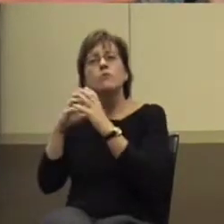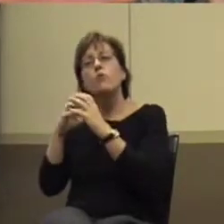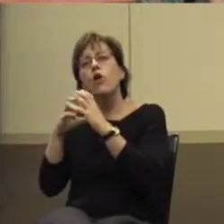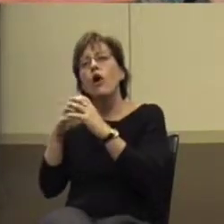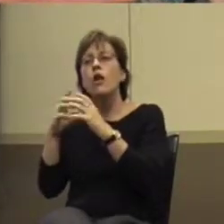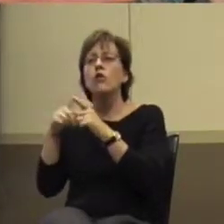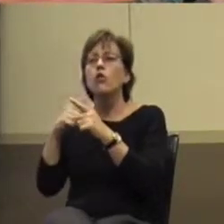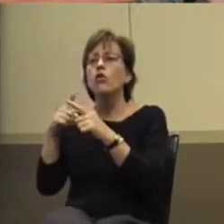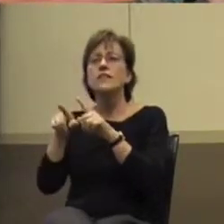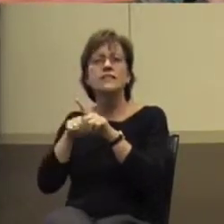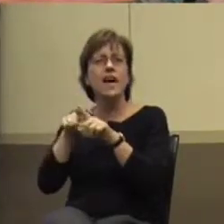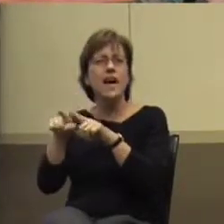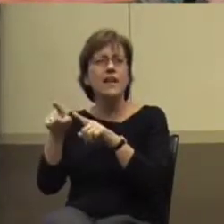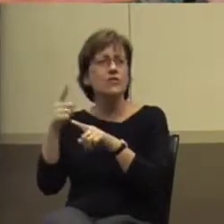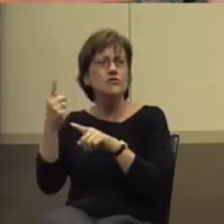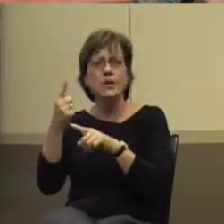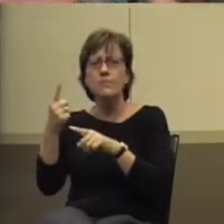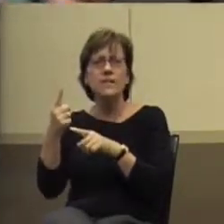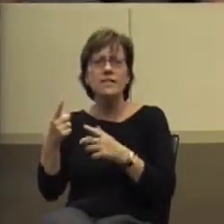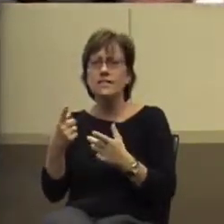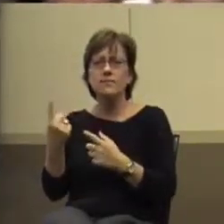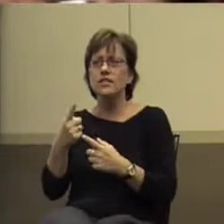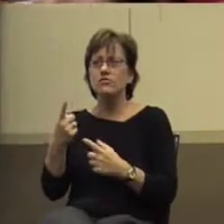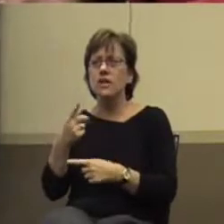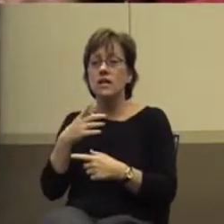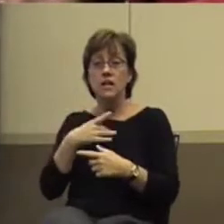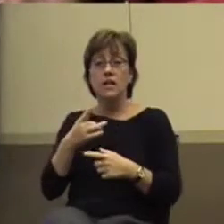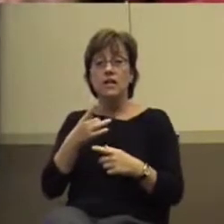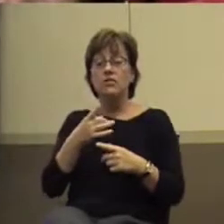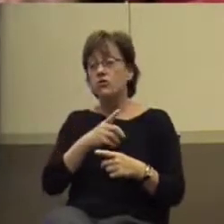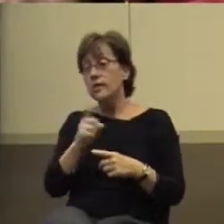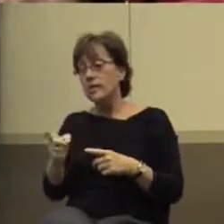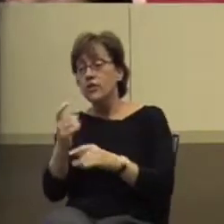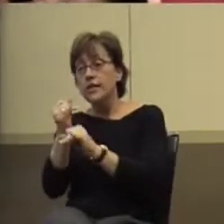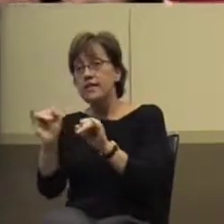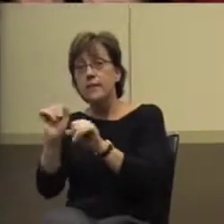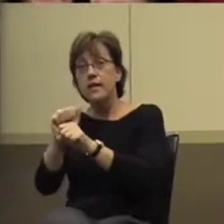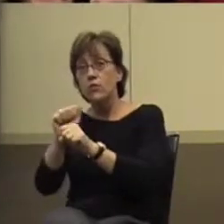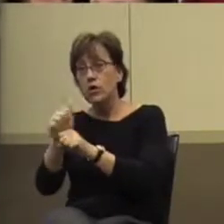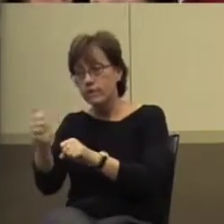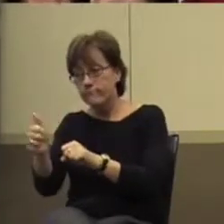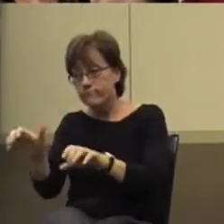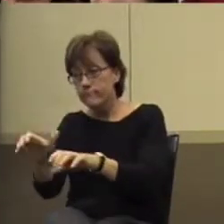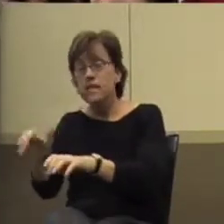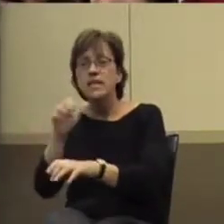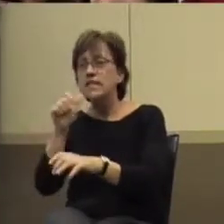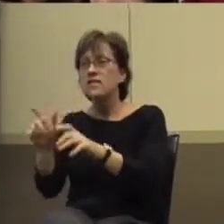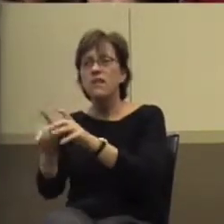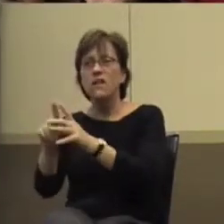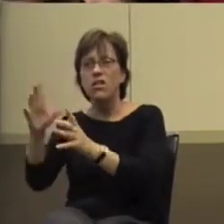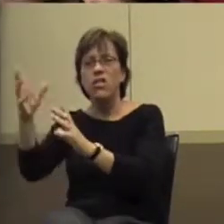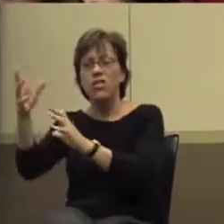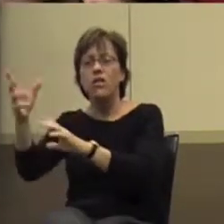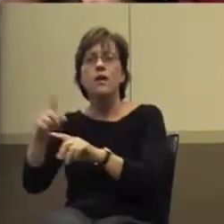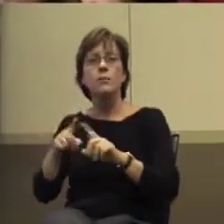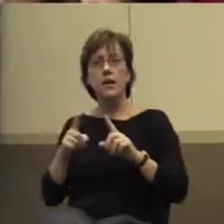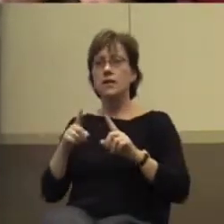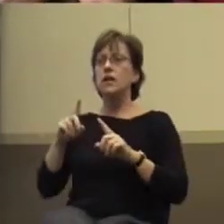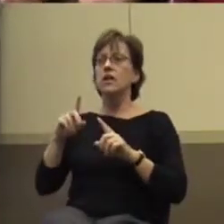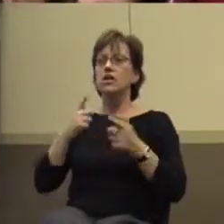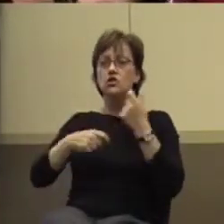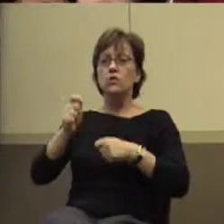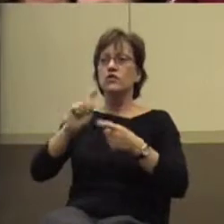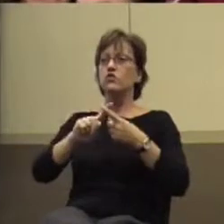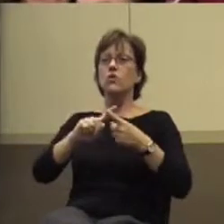a sock or something. Mm-hmm. Sometimes when she was doing independent work, there weren't many instances, but then when it was a transition to